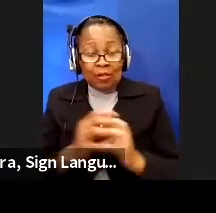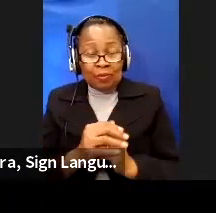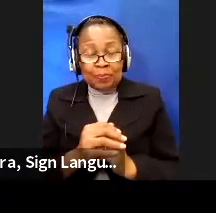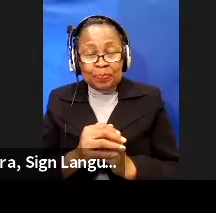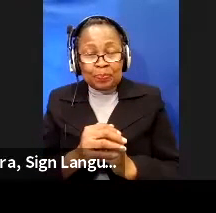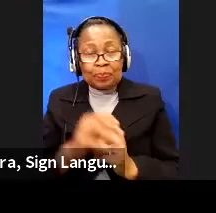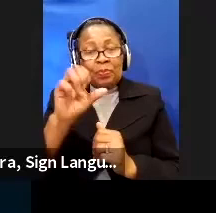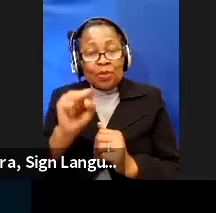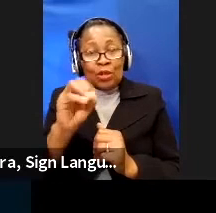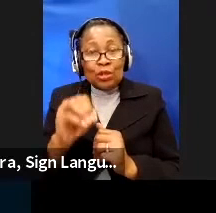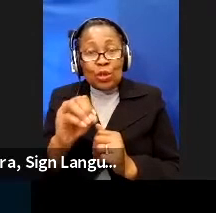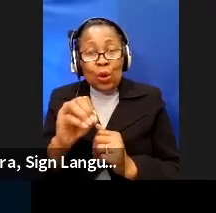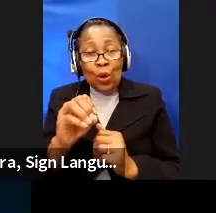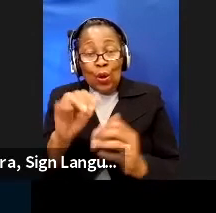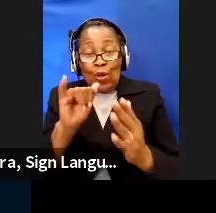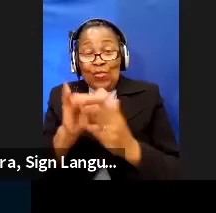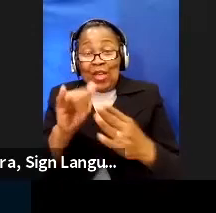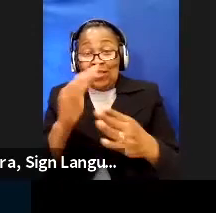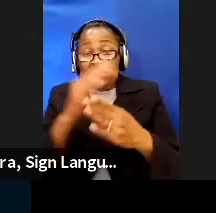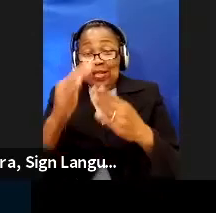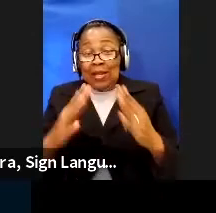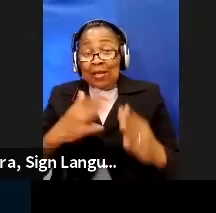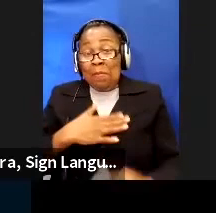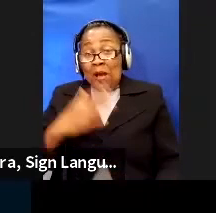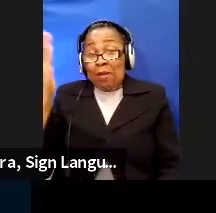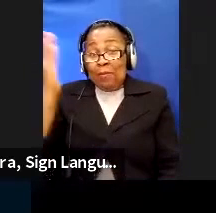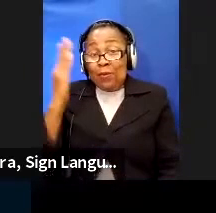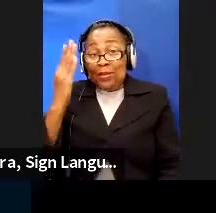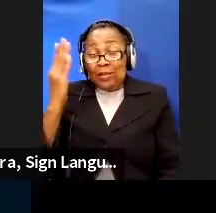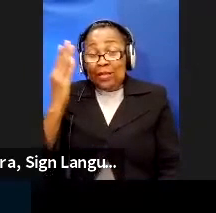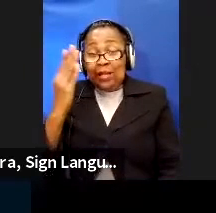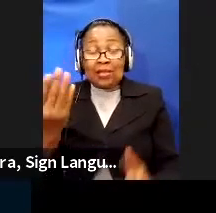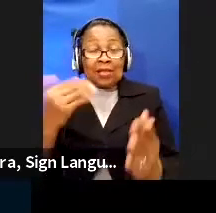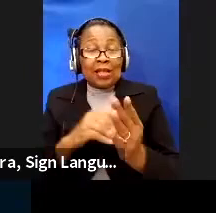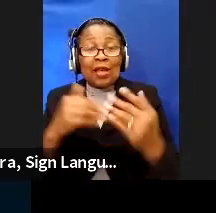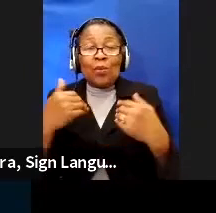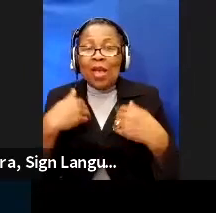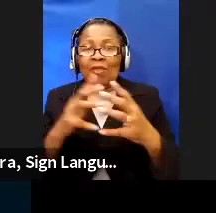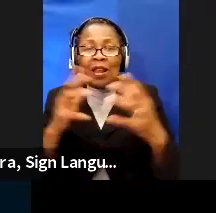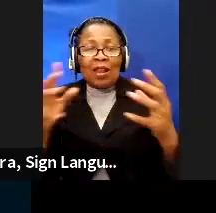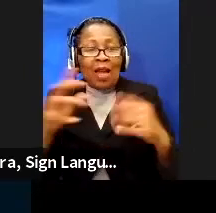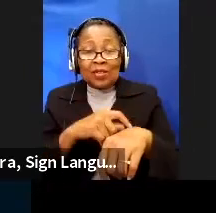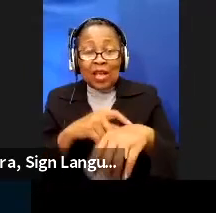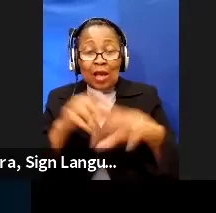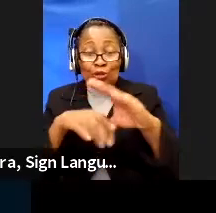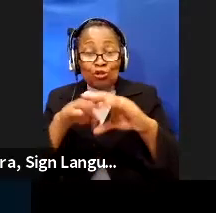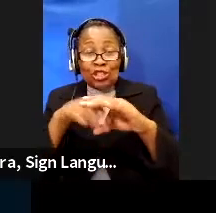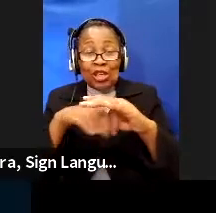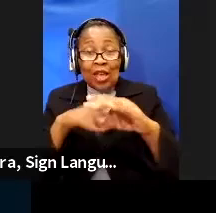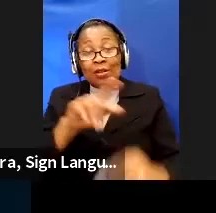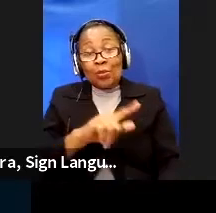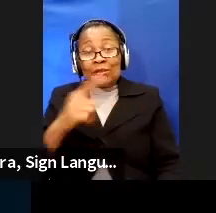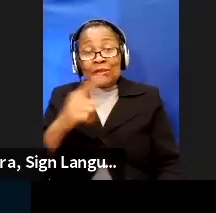So that is the end of my presentation. Again, we're going to have lots of time to chat, but I want to turn this over to